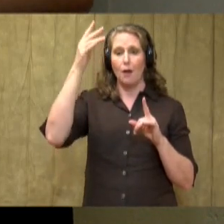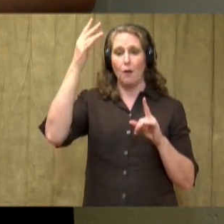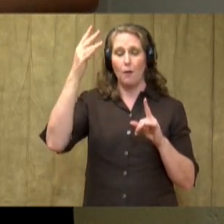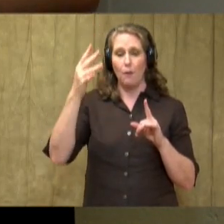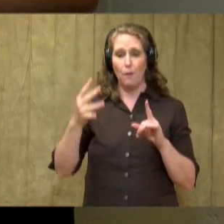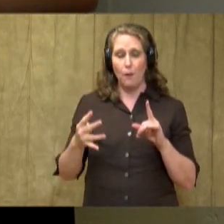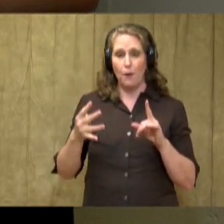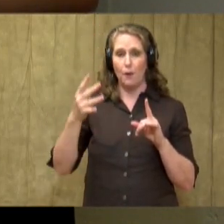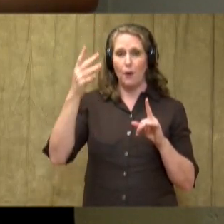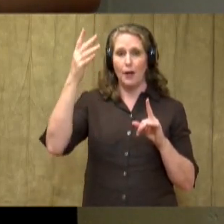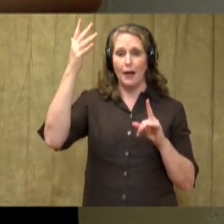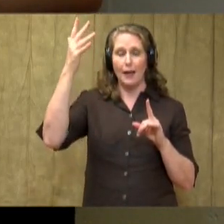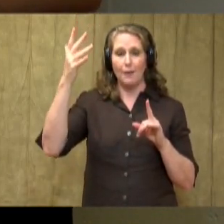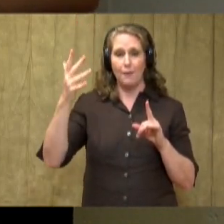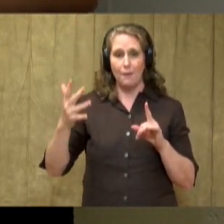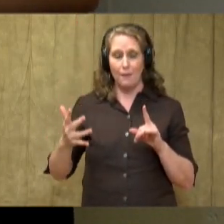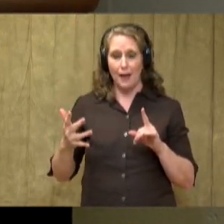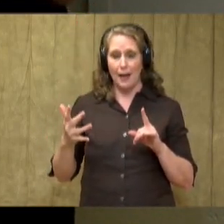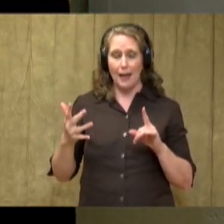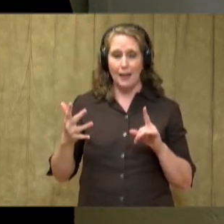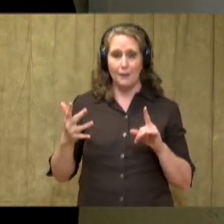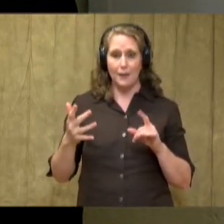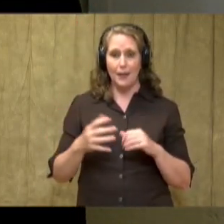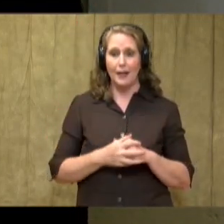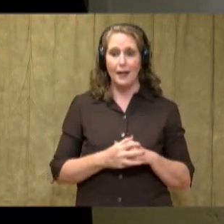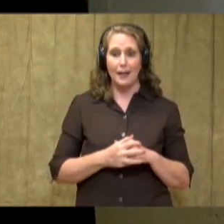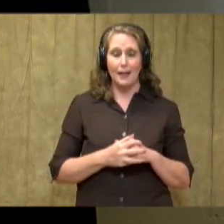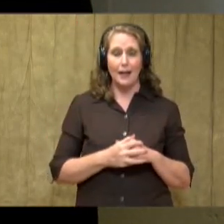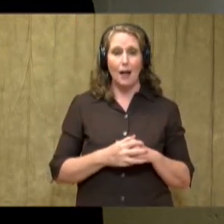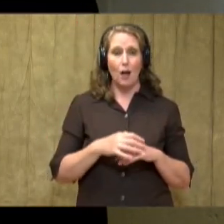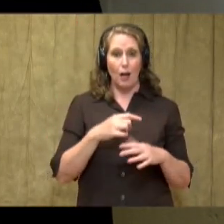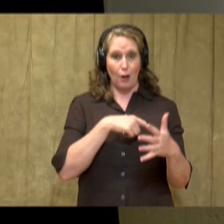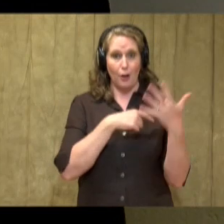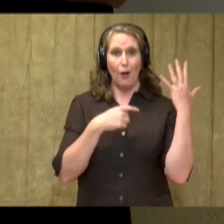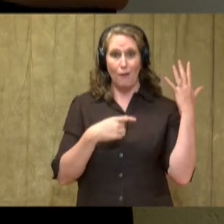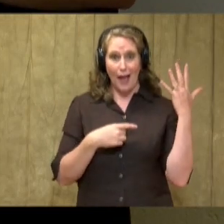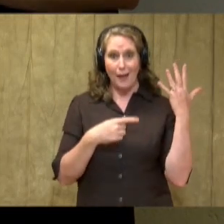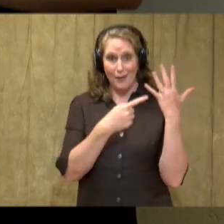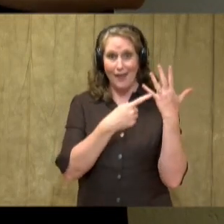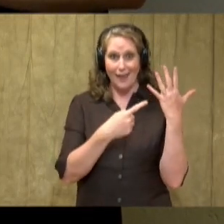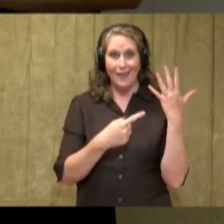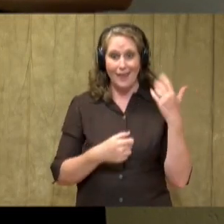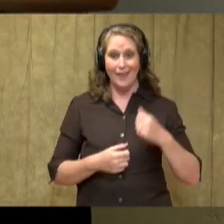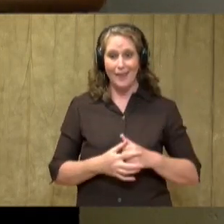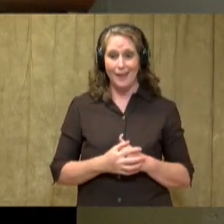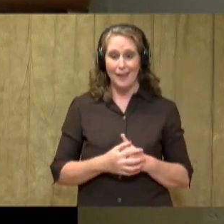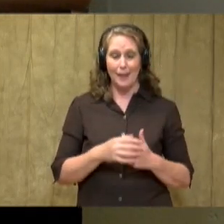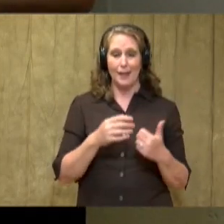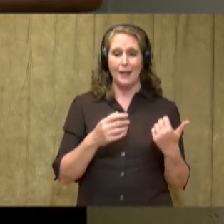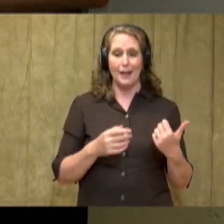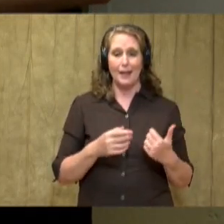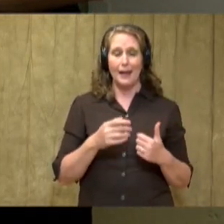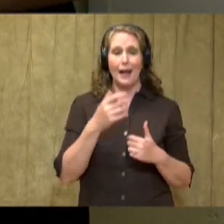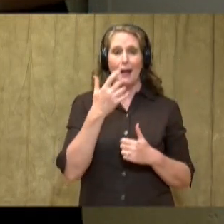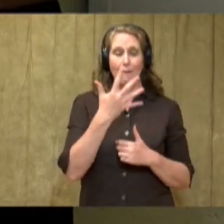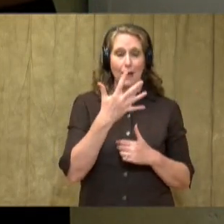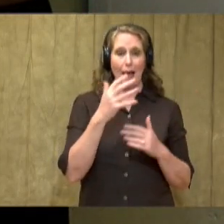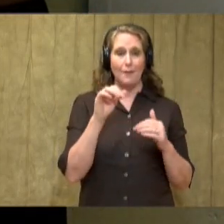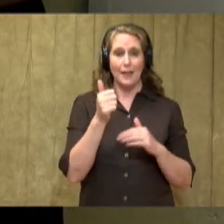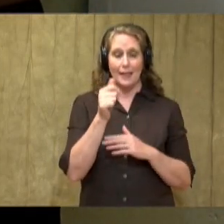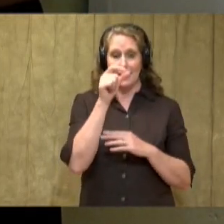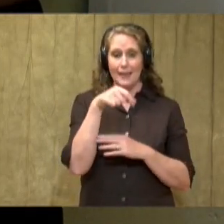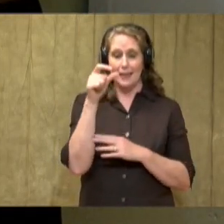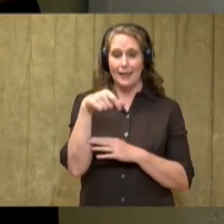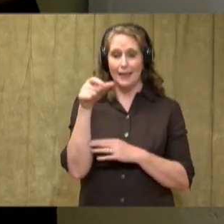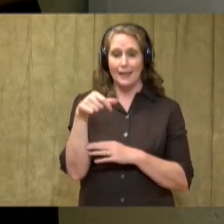3, 4, 5. Were y'all all holding up the 5? For 5 tens